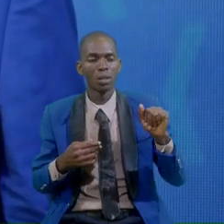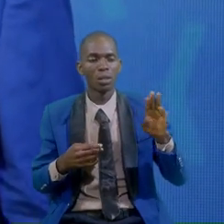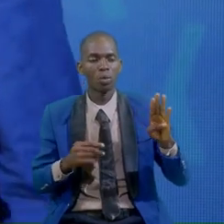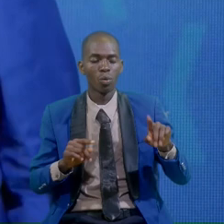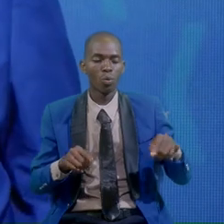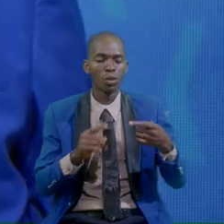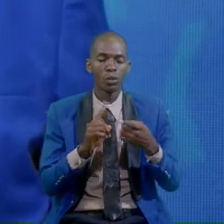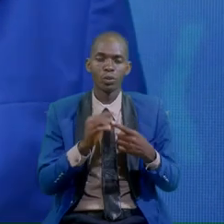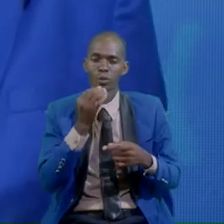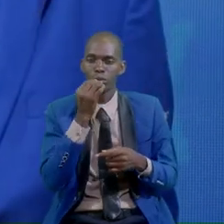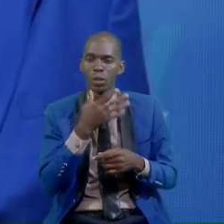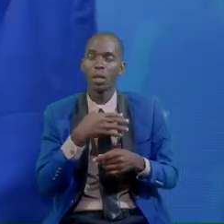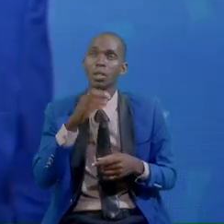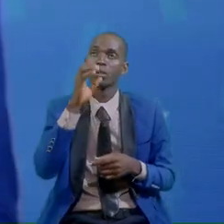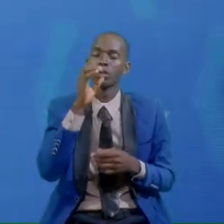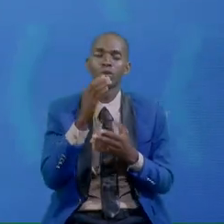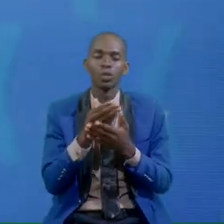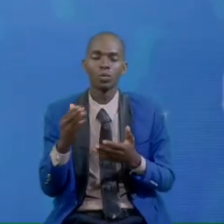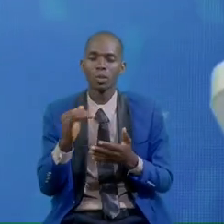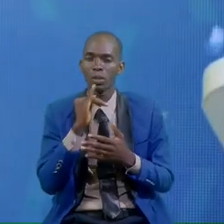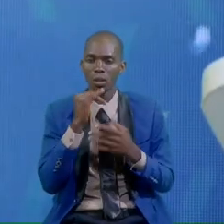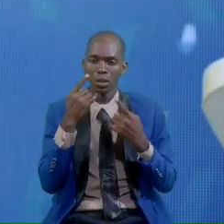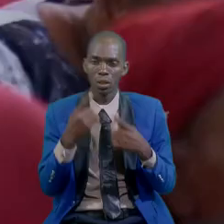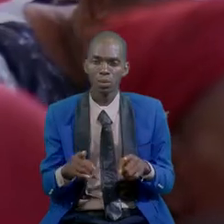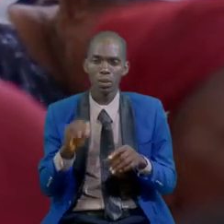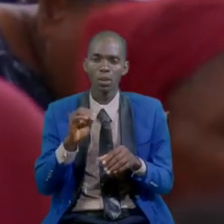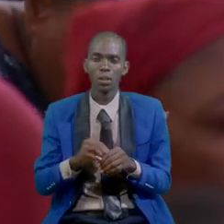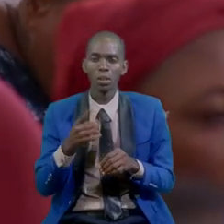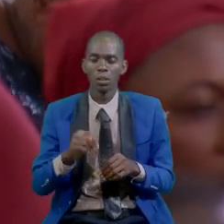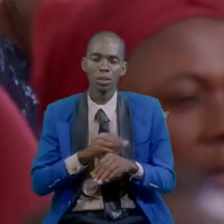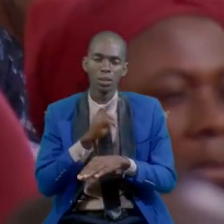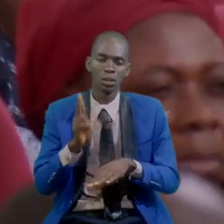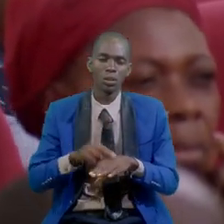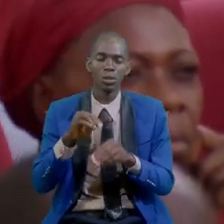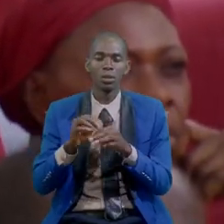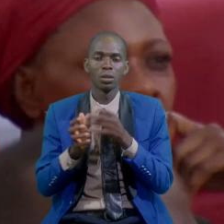drink. Something is happening in the nation.